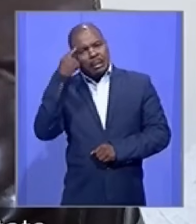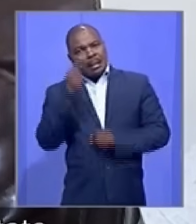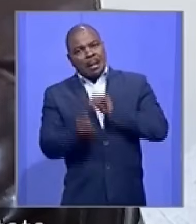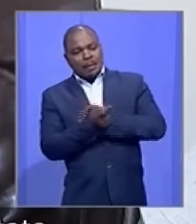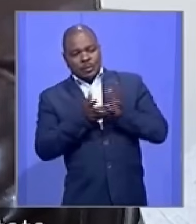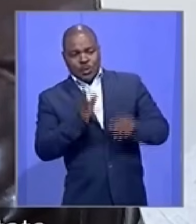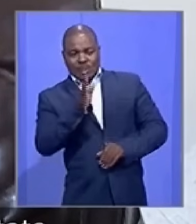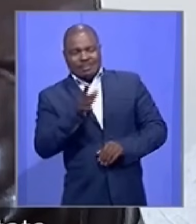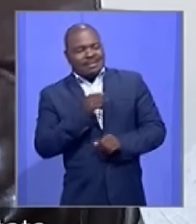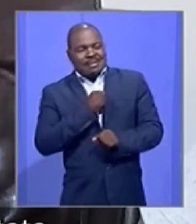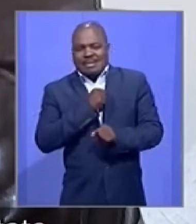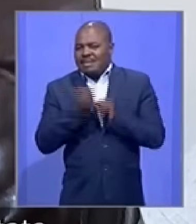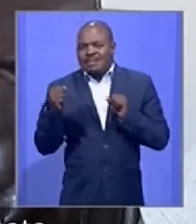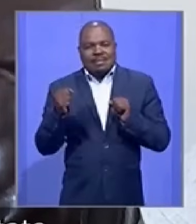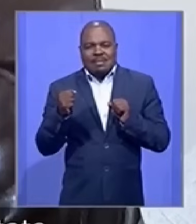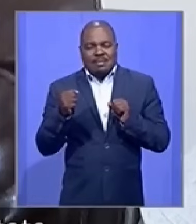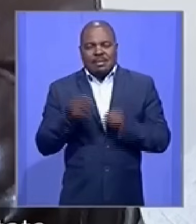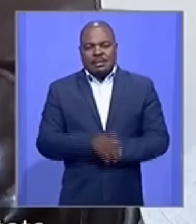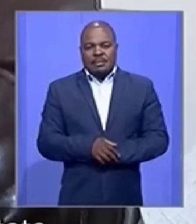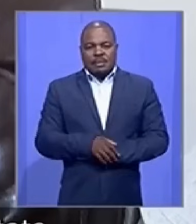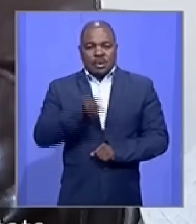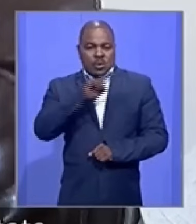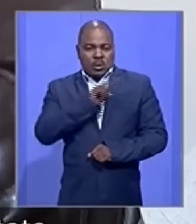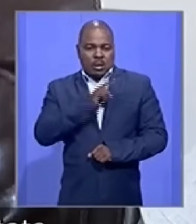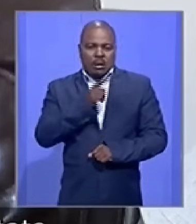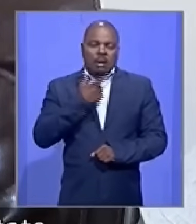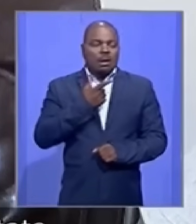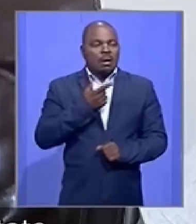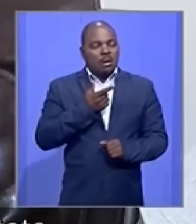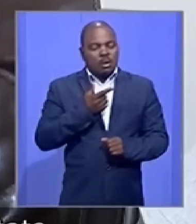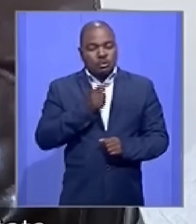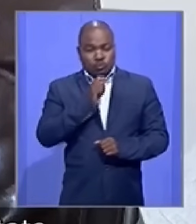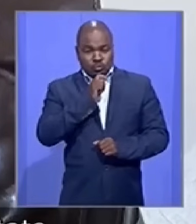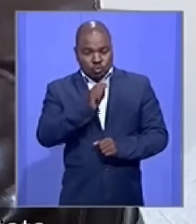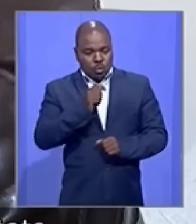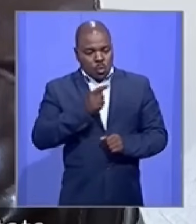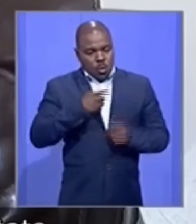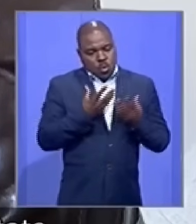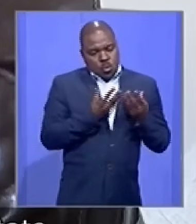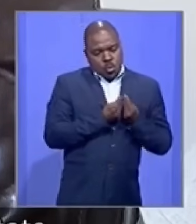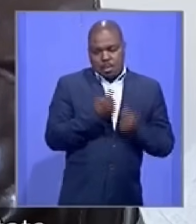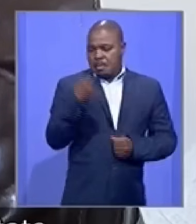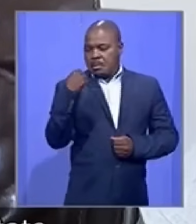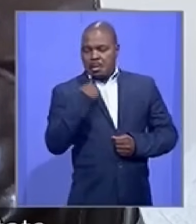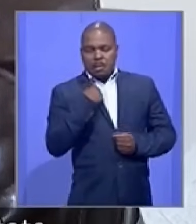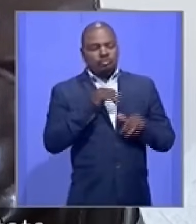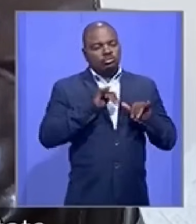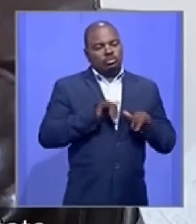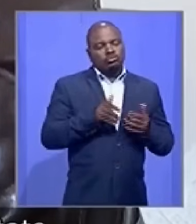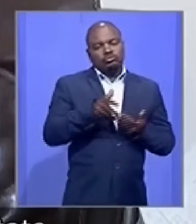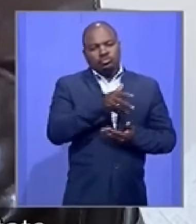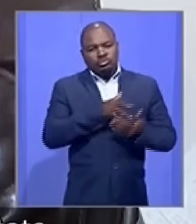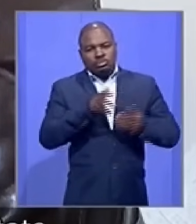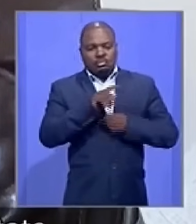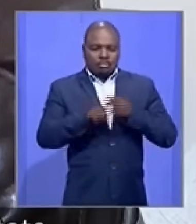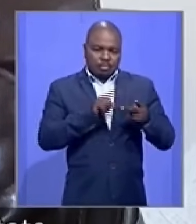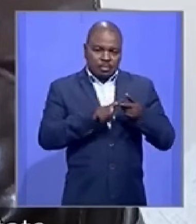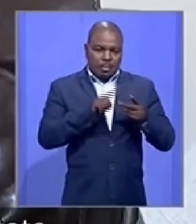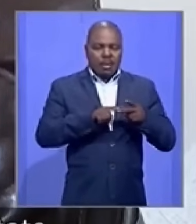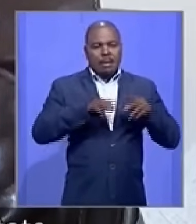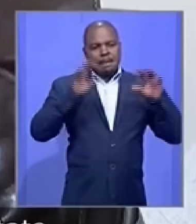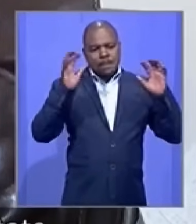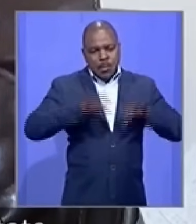etsahala haholo jwang hobane ne re dutse hantle kaofela ka la maobane. Pula ena ha e fihla ho ntso